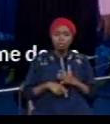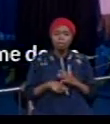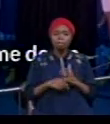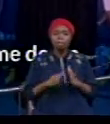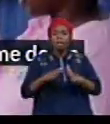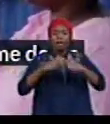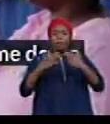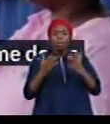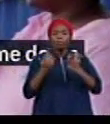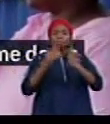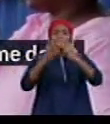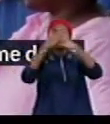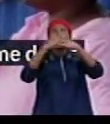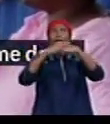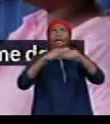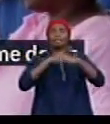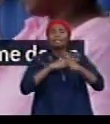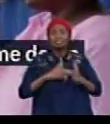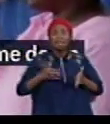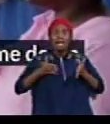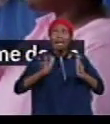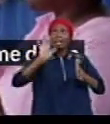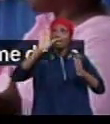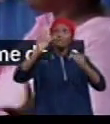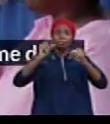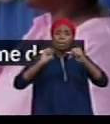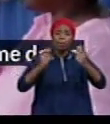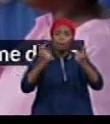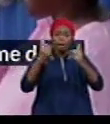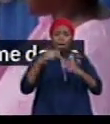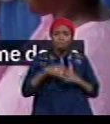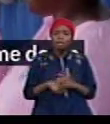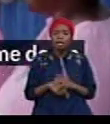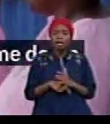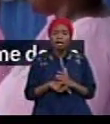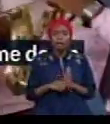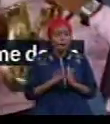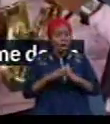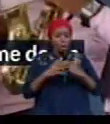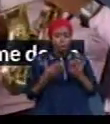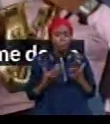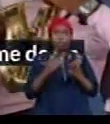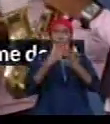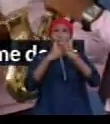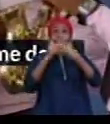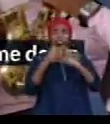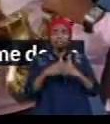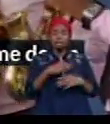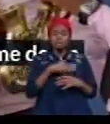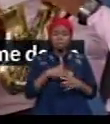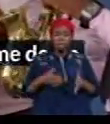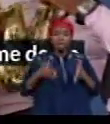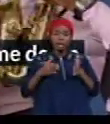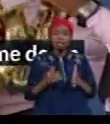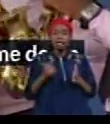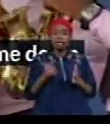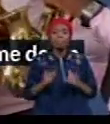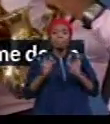thy heavens. Open thy heavens. Open thy heavens. Open thy